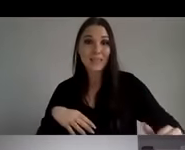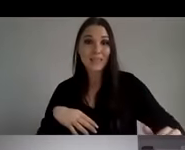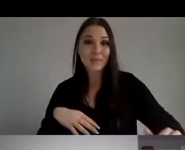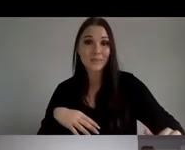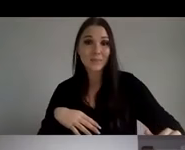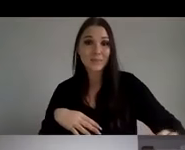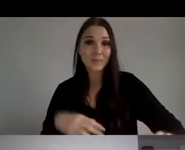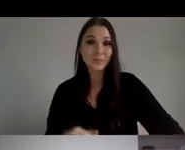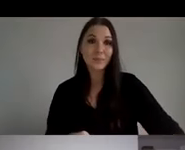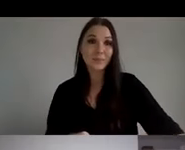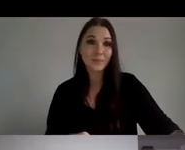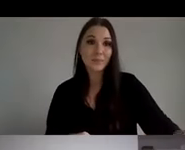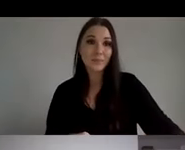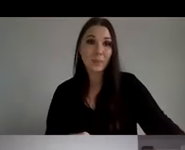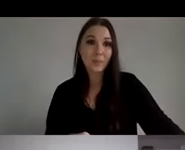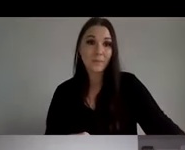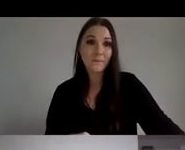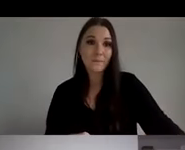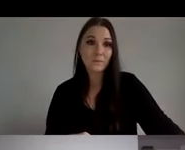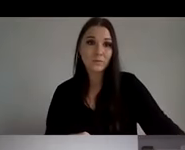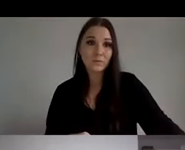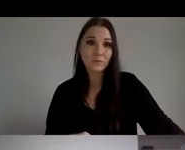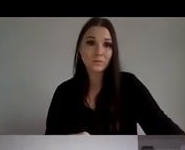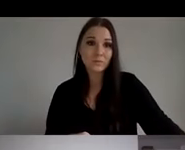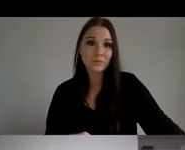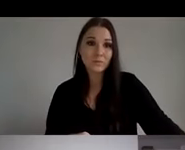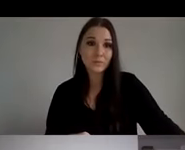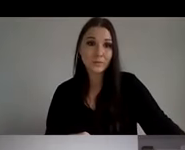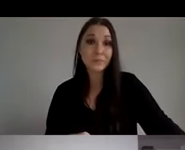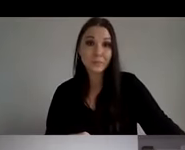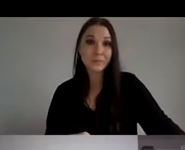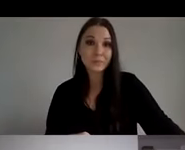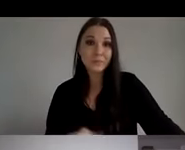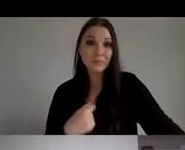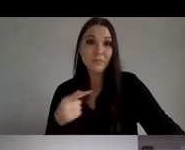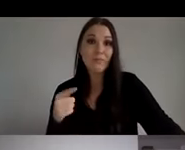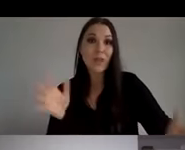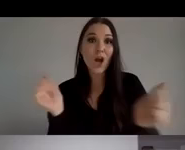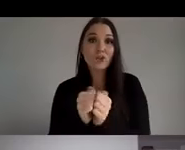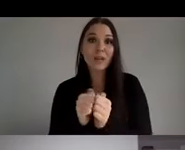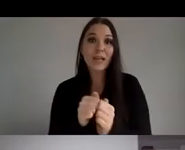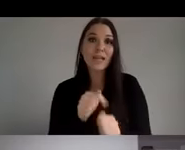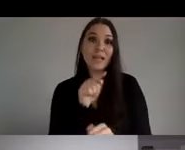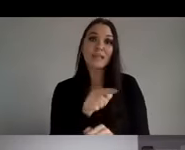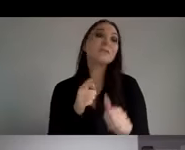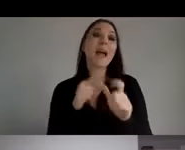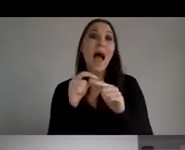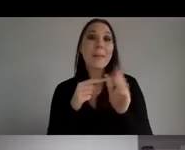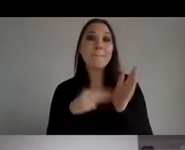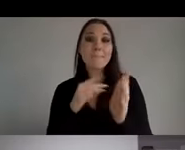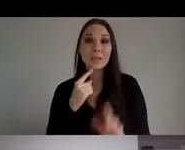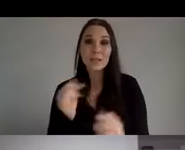a certification level. Yeah, I would second that completely.